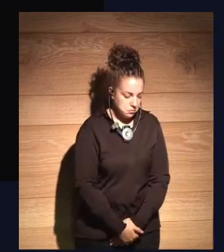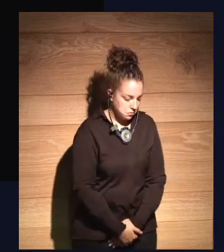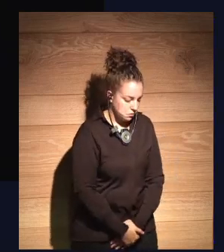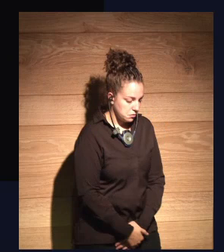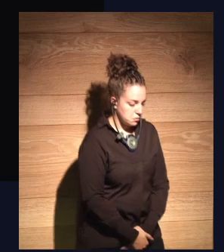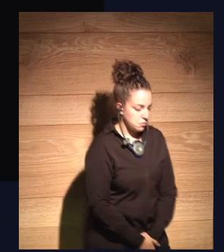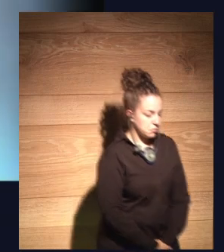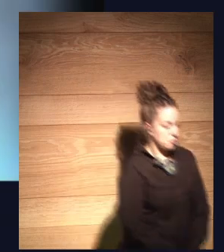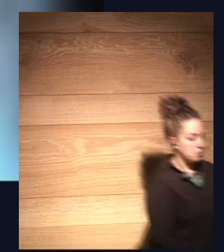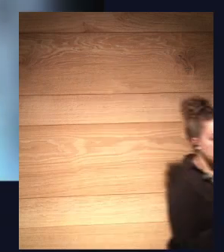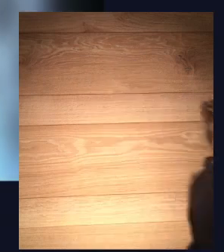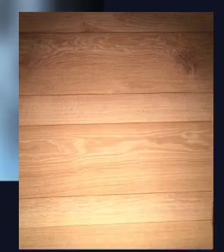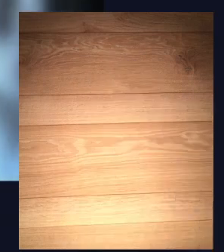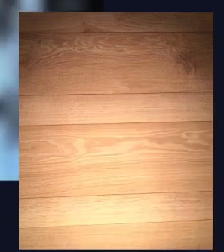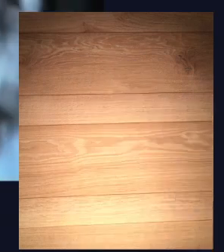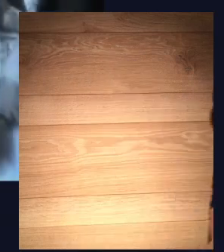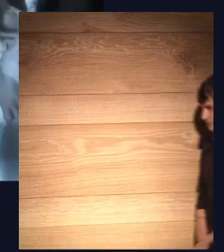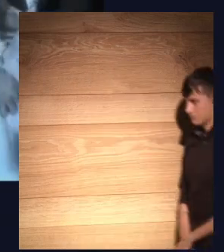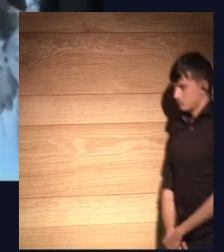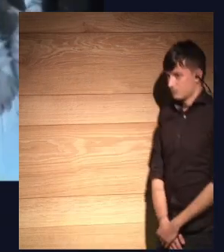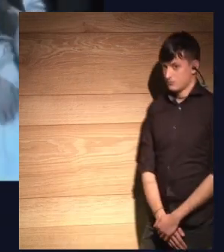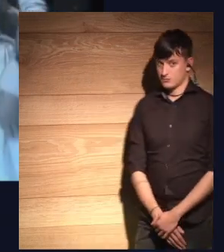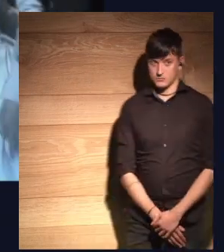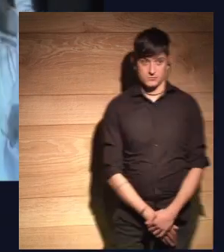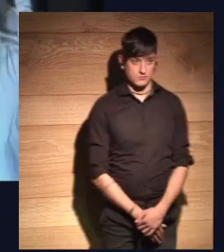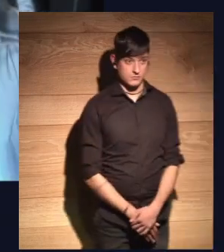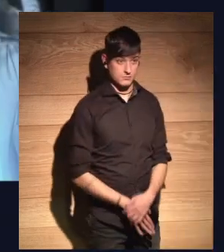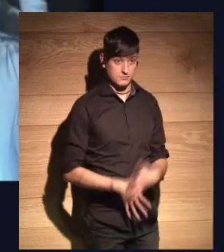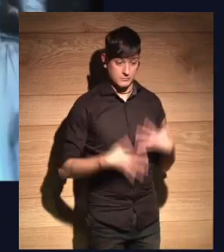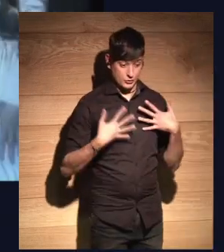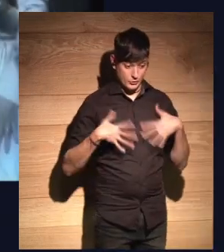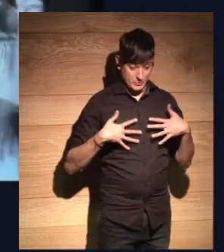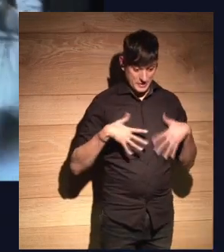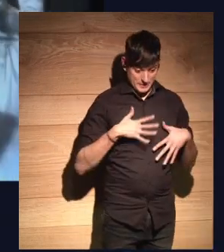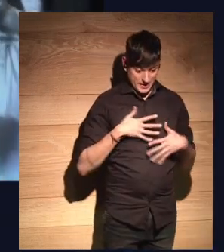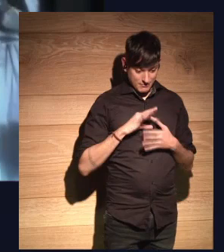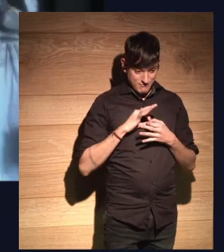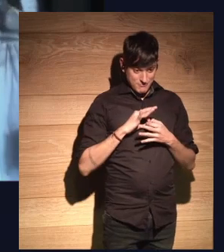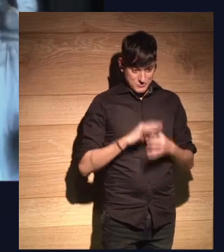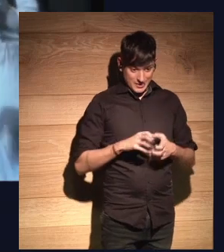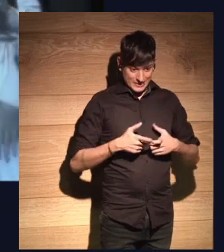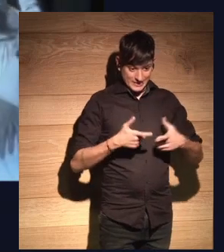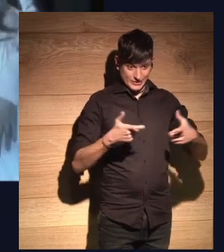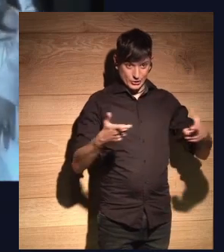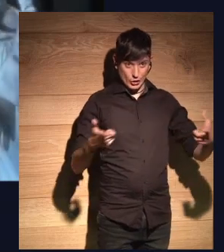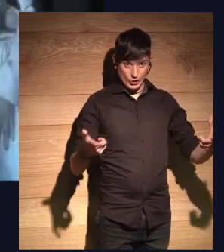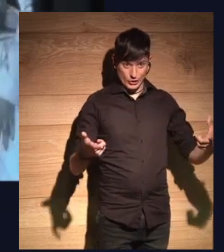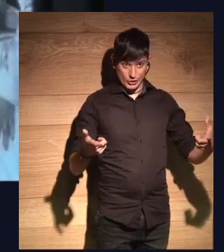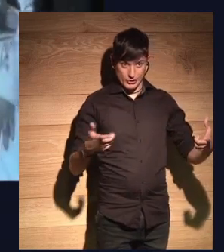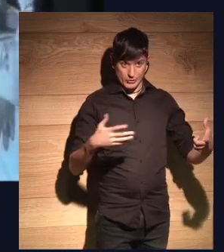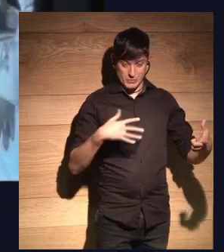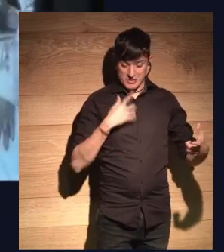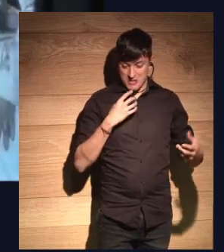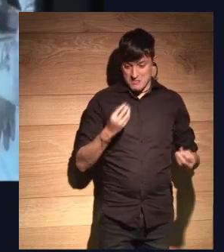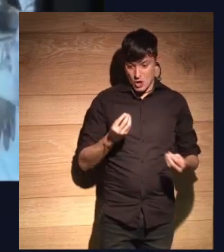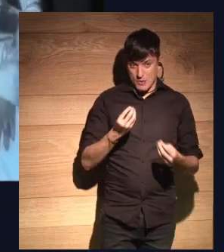me. Like Candy says, be good, good, good, better, better, best, best, best you can be. Anna, Fanny,